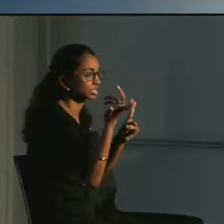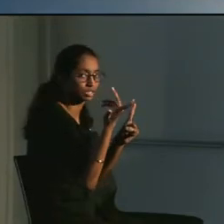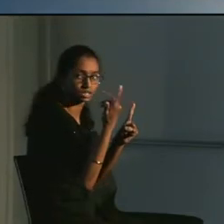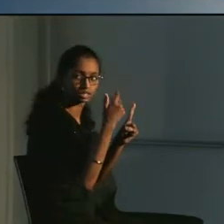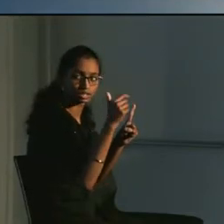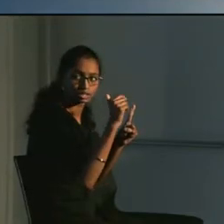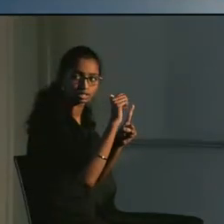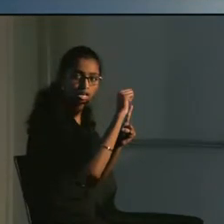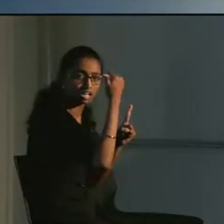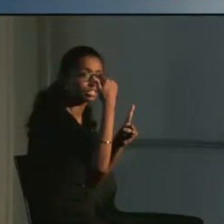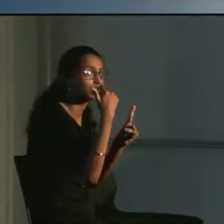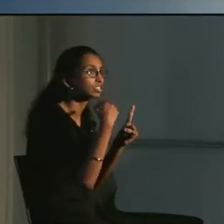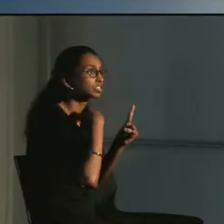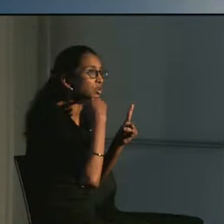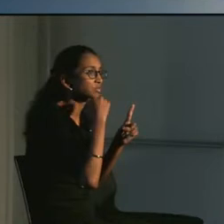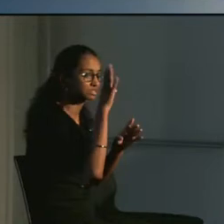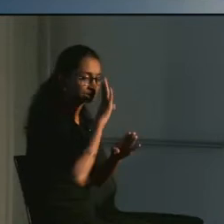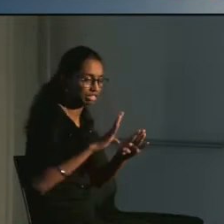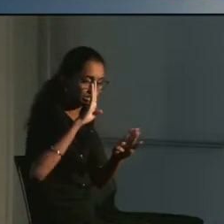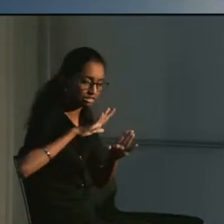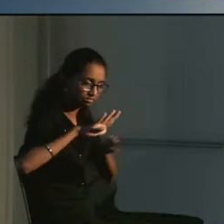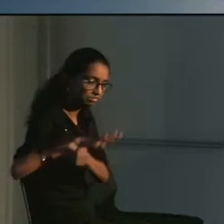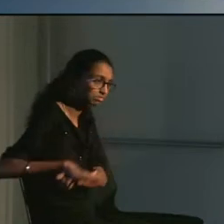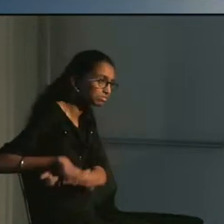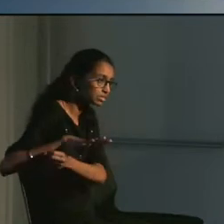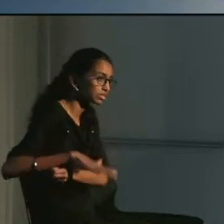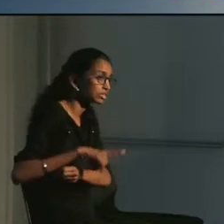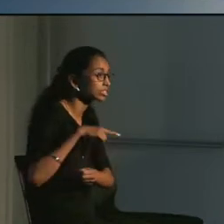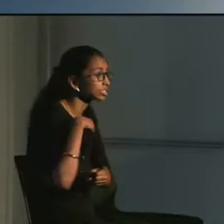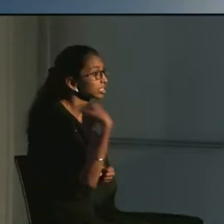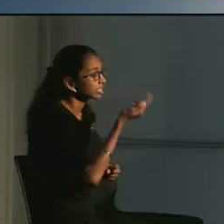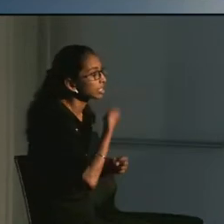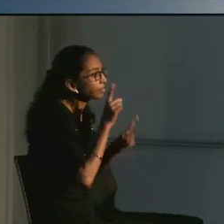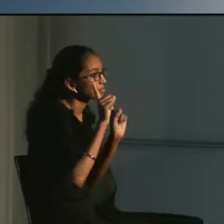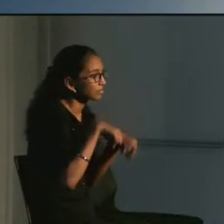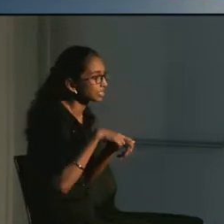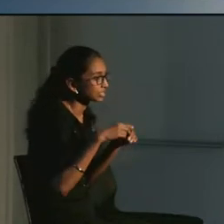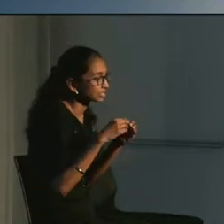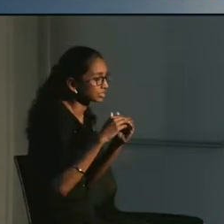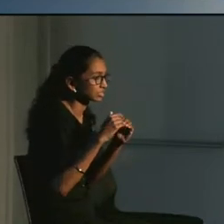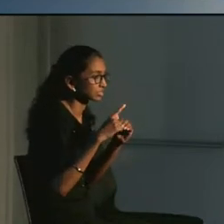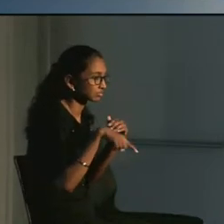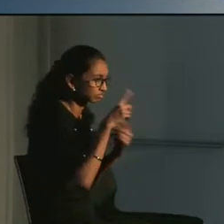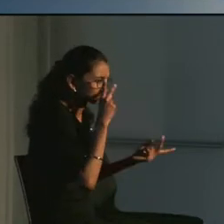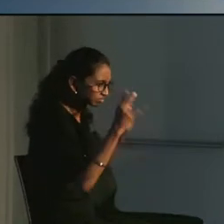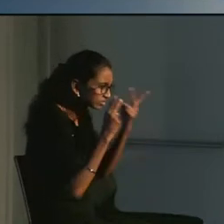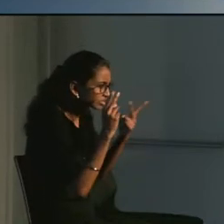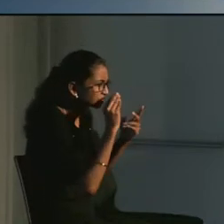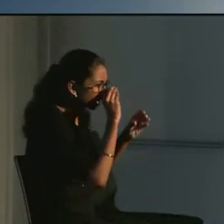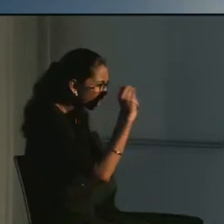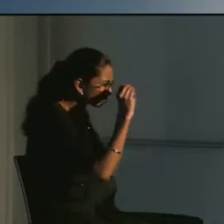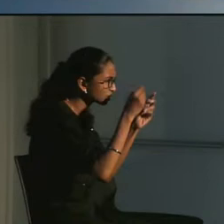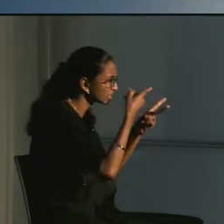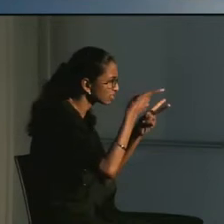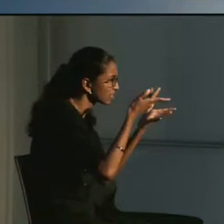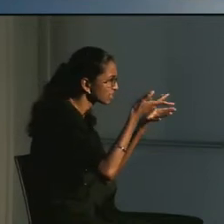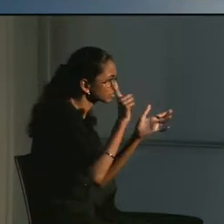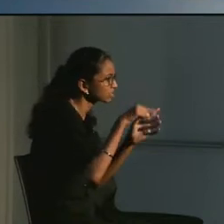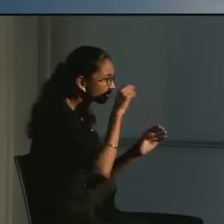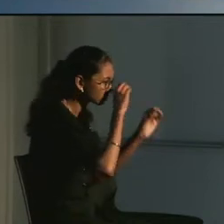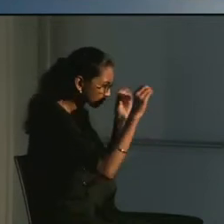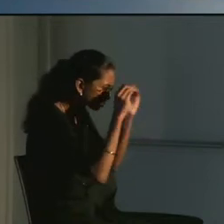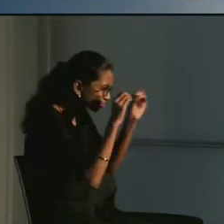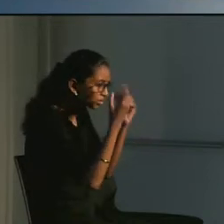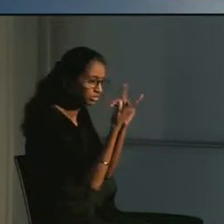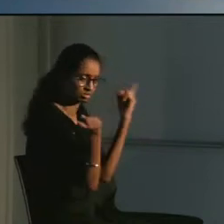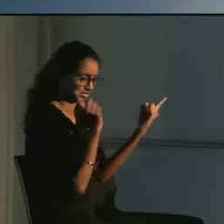other sounds are being silenced. So I think we just need to be ever conscious to absorb these different things that are happening